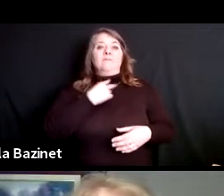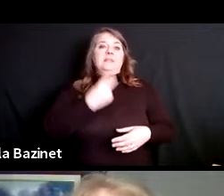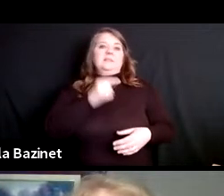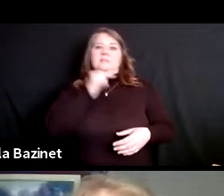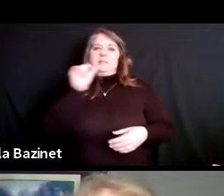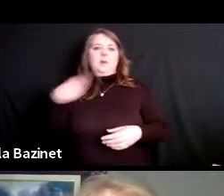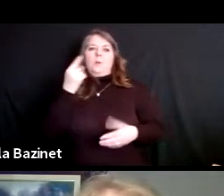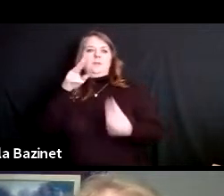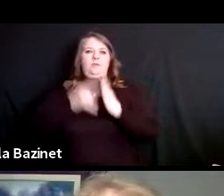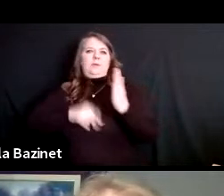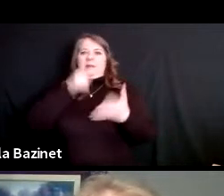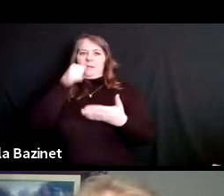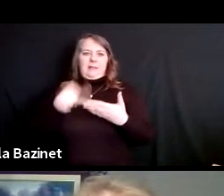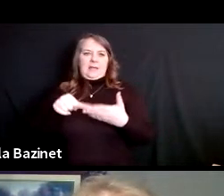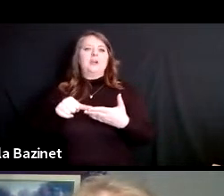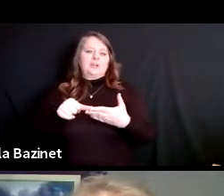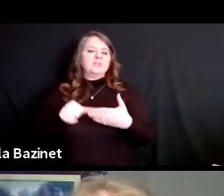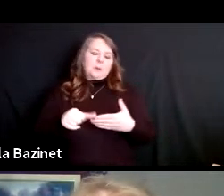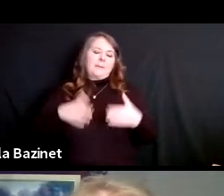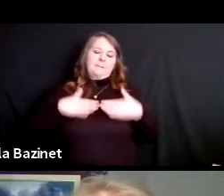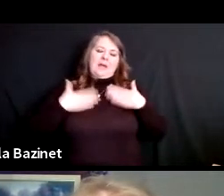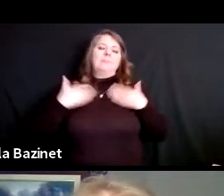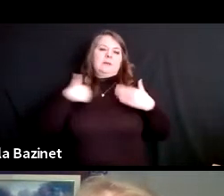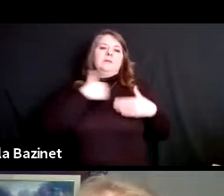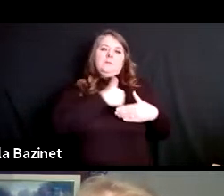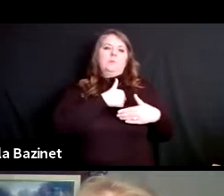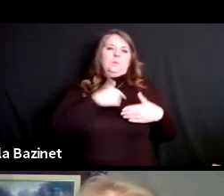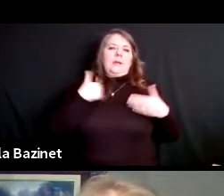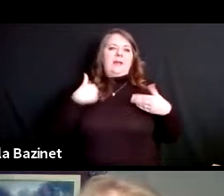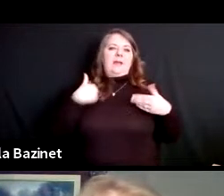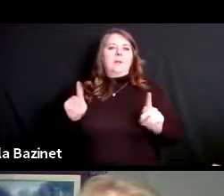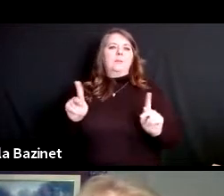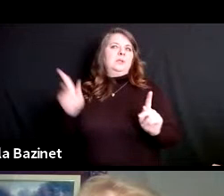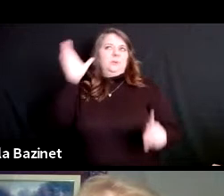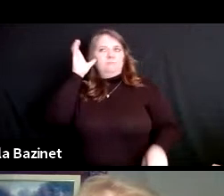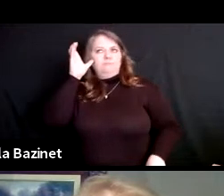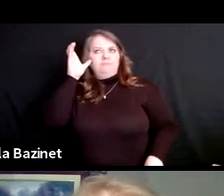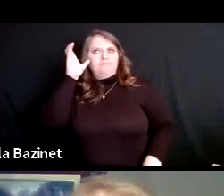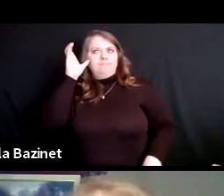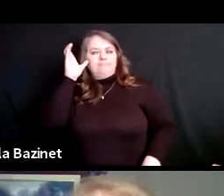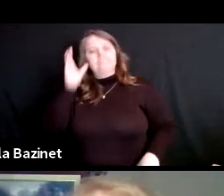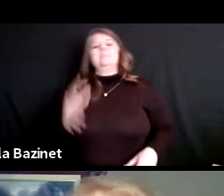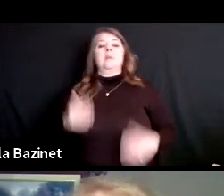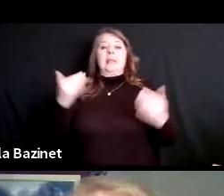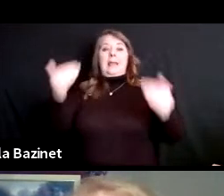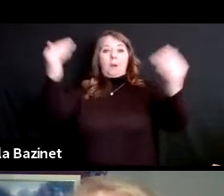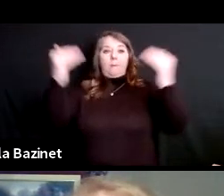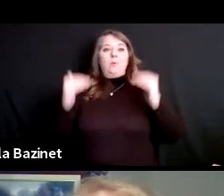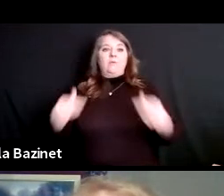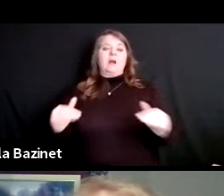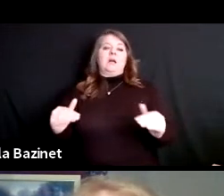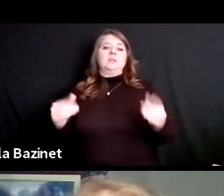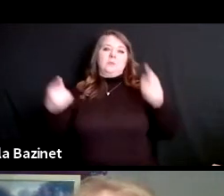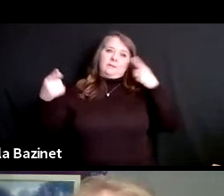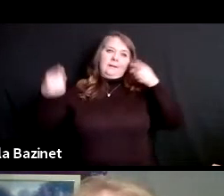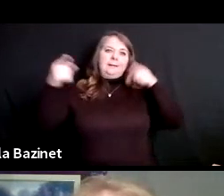I'm grateful that we had the opportunity to hear all of you. We will move on now to the consent agenda. We have